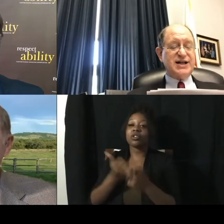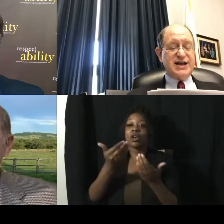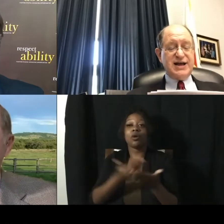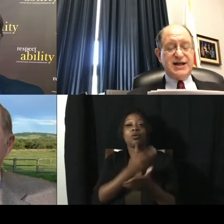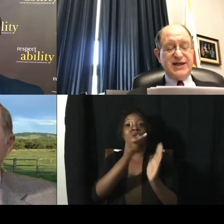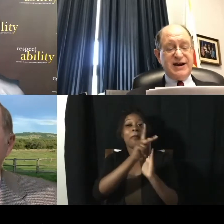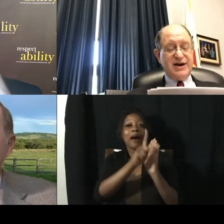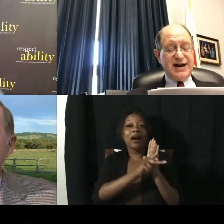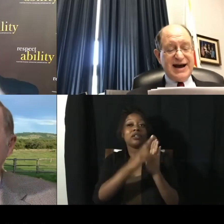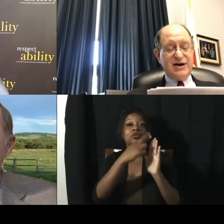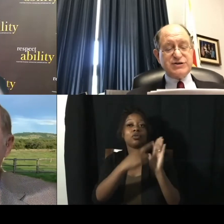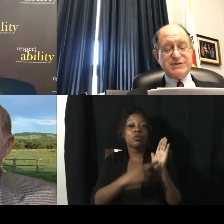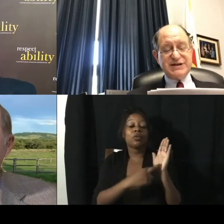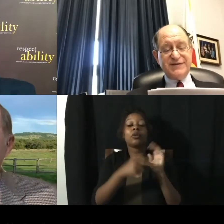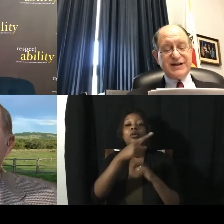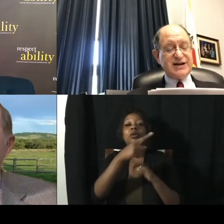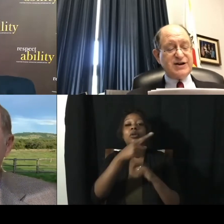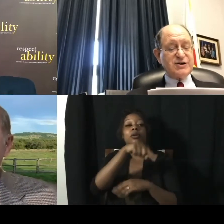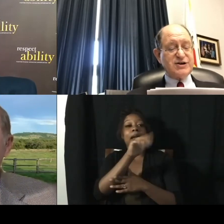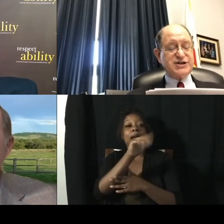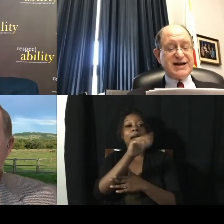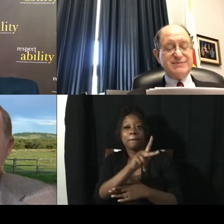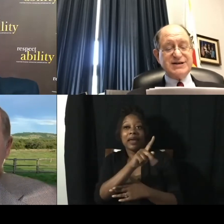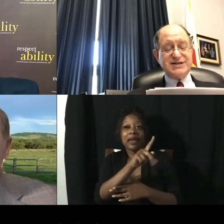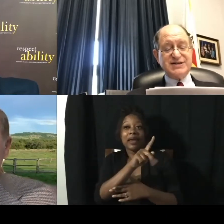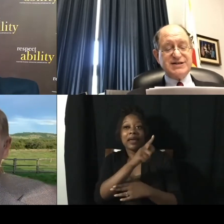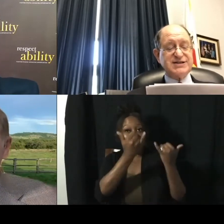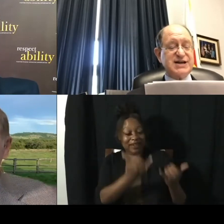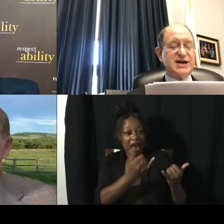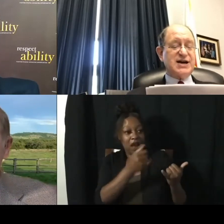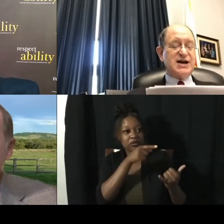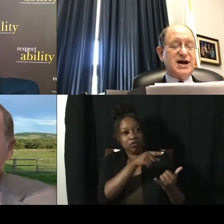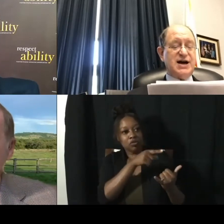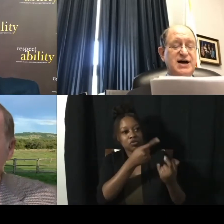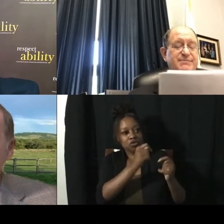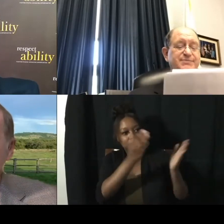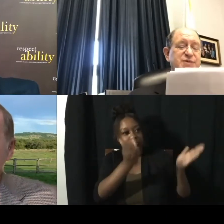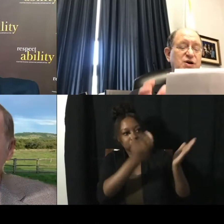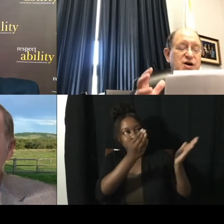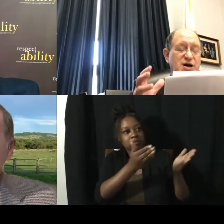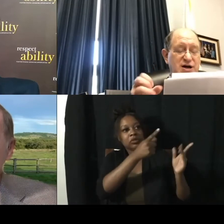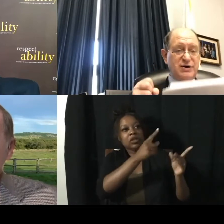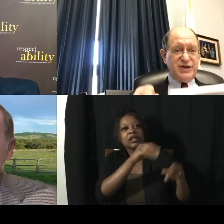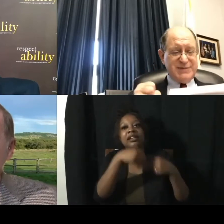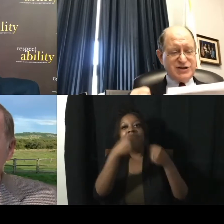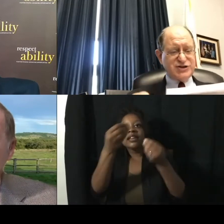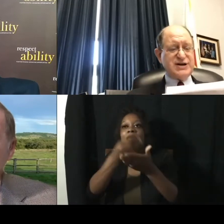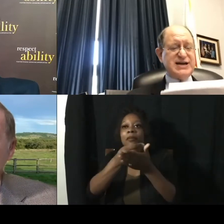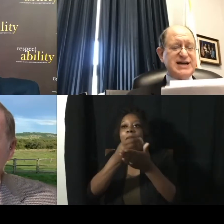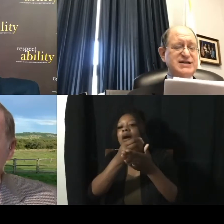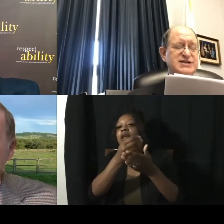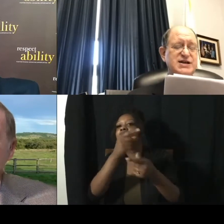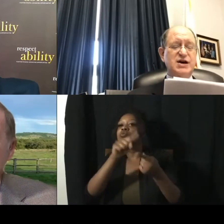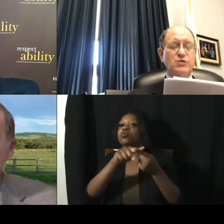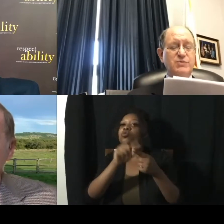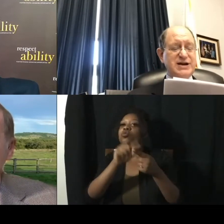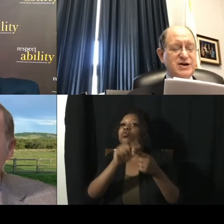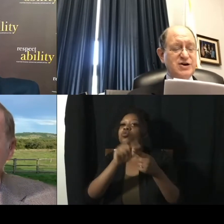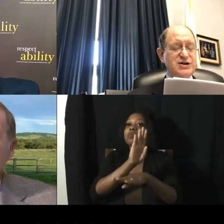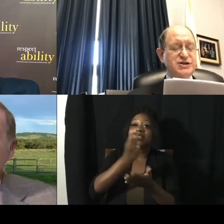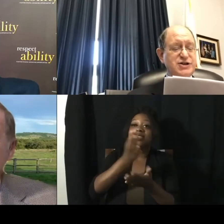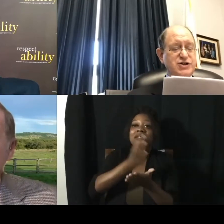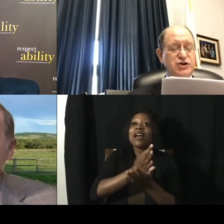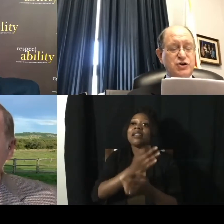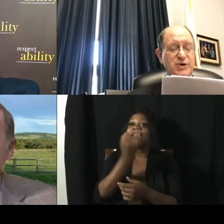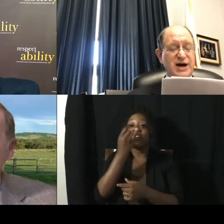that are now specifically encouraged to lend to businesses that meet certain needs will be